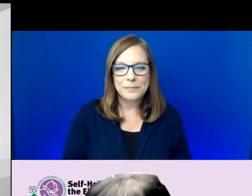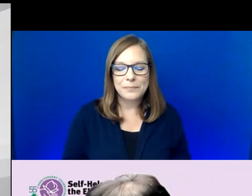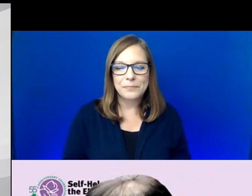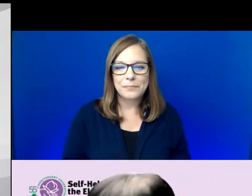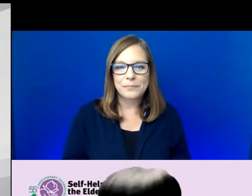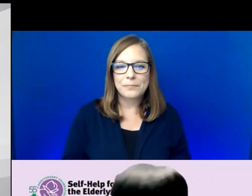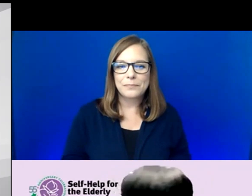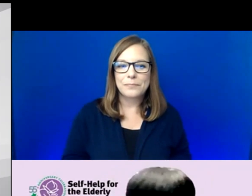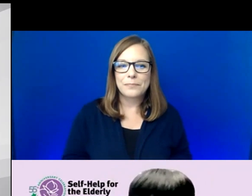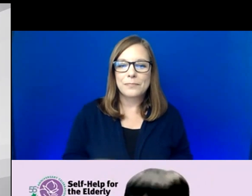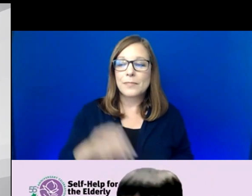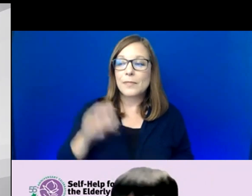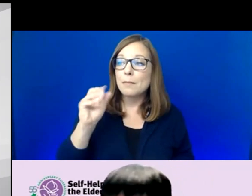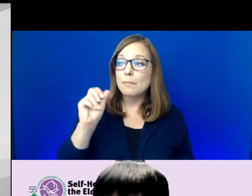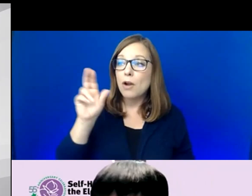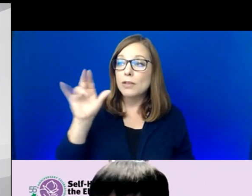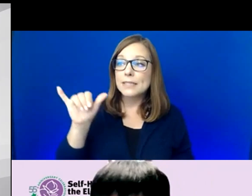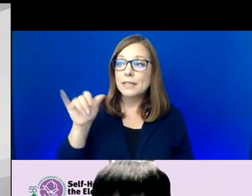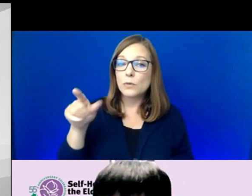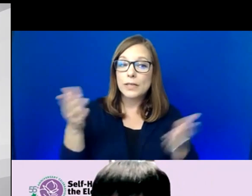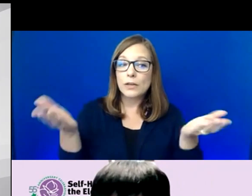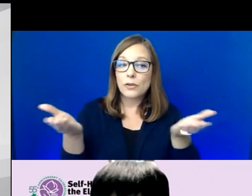Marcy, are you?